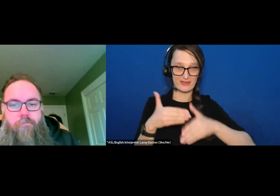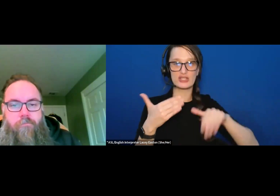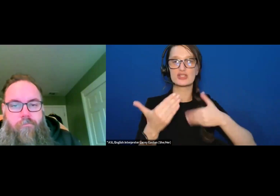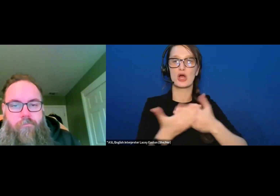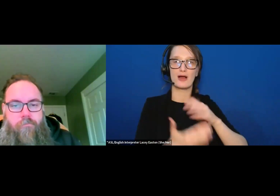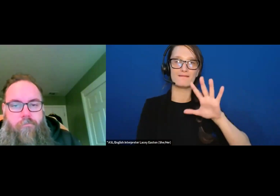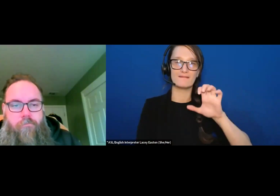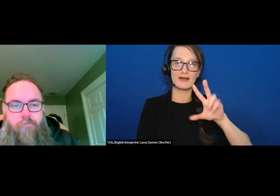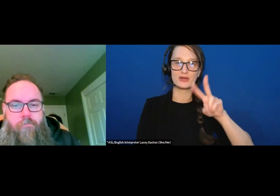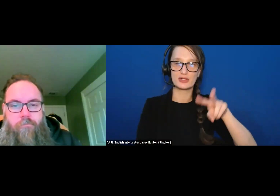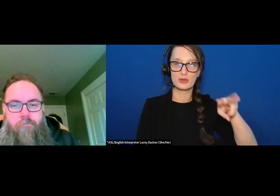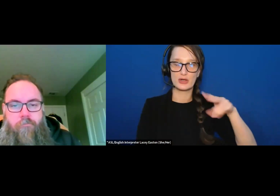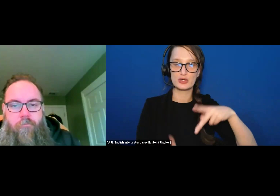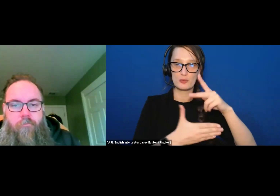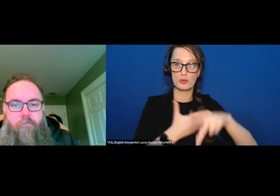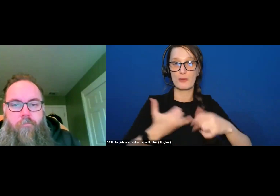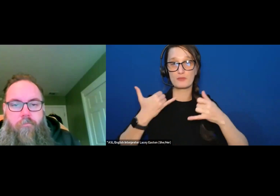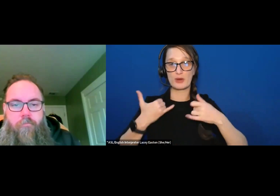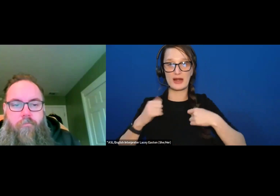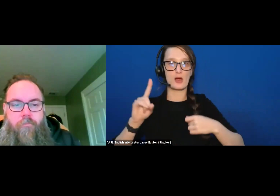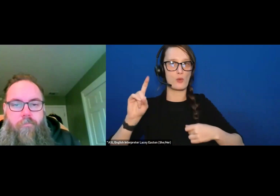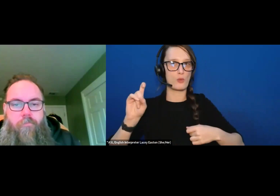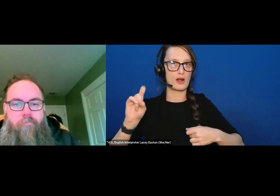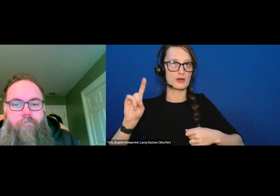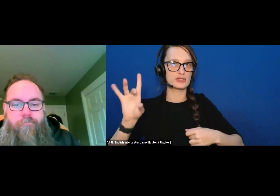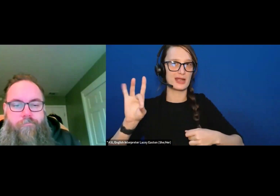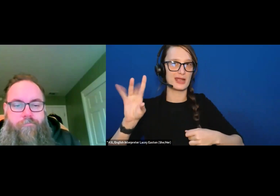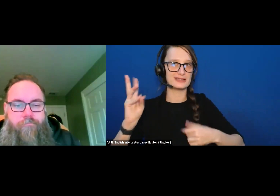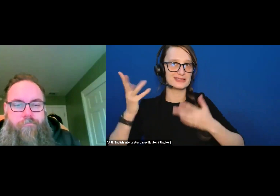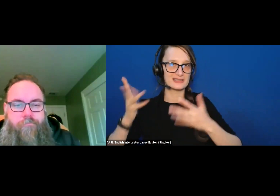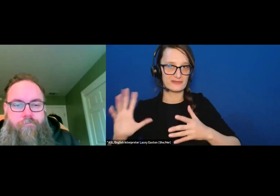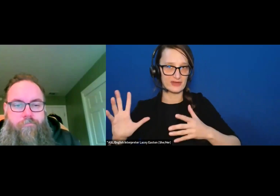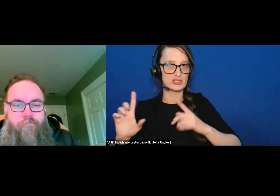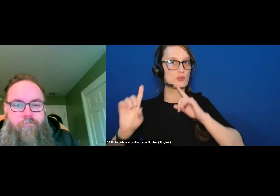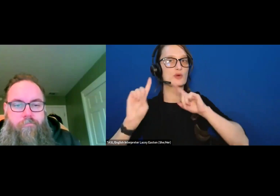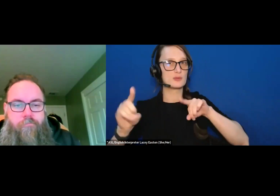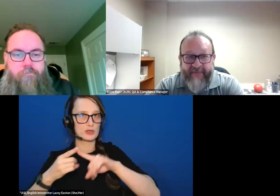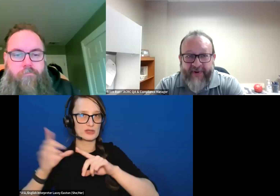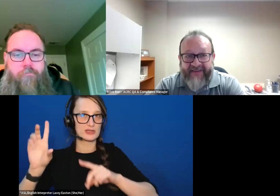got 186 completed, and that has been reported to DDS. We're at